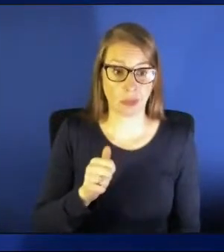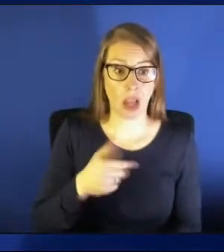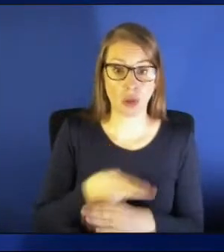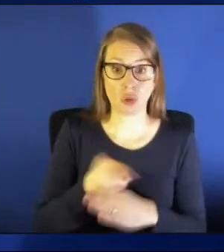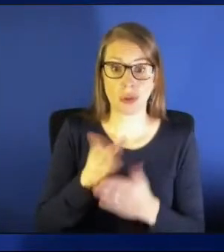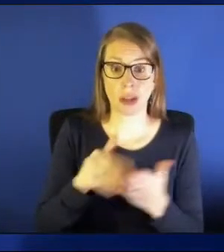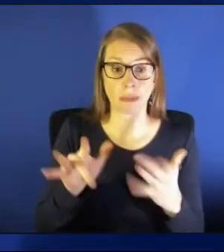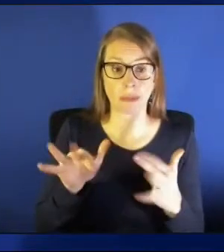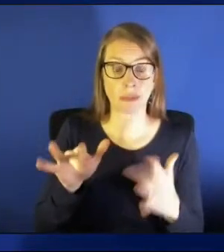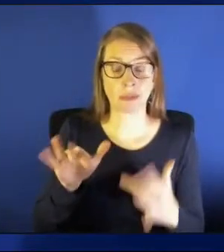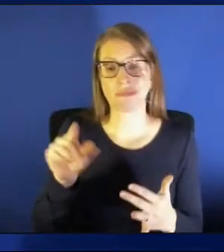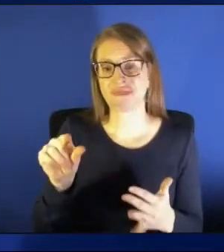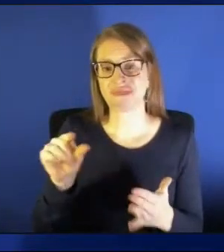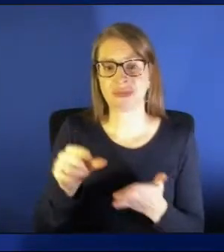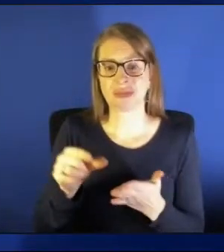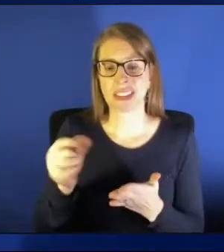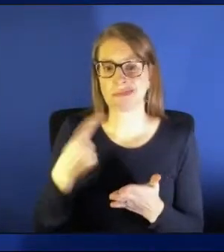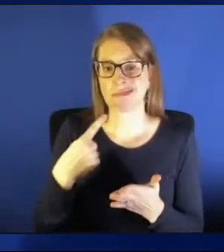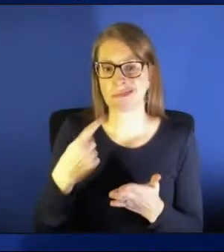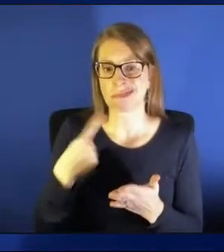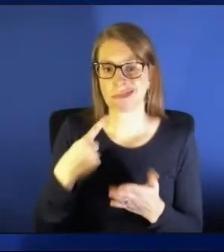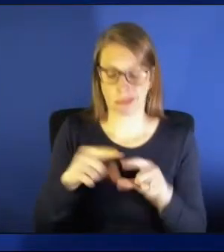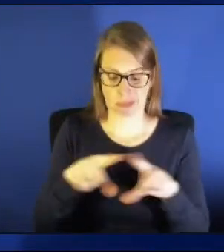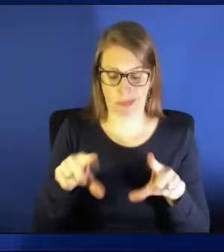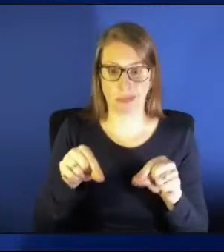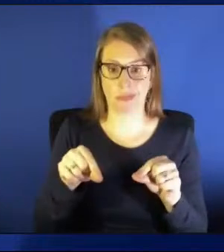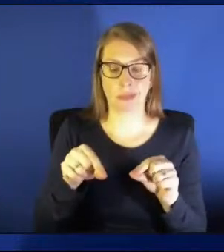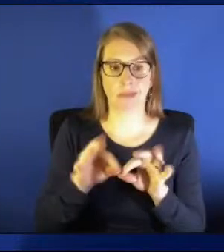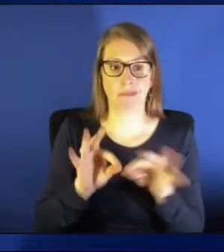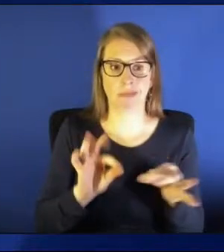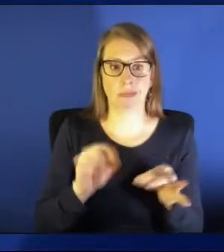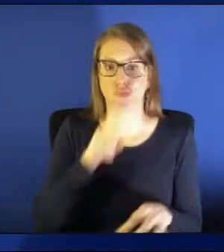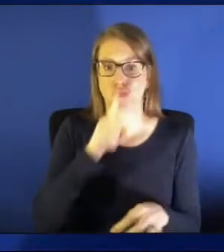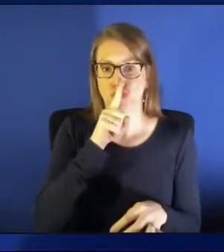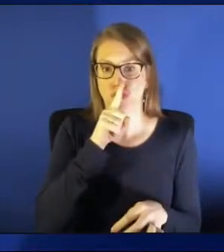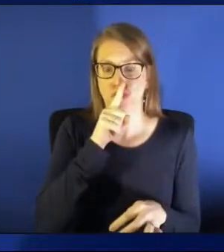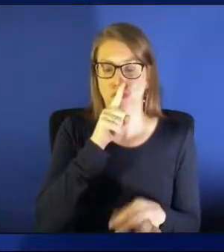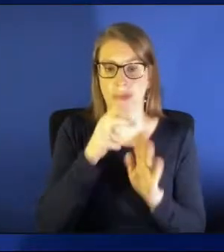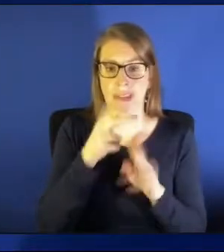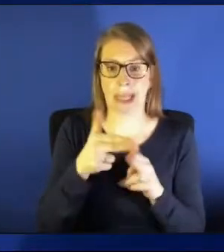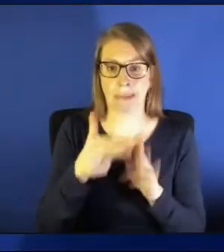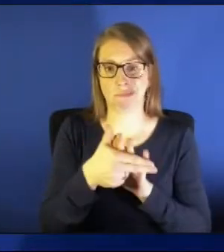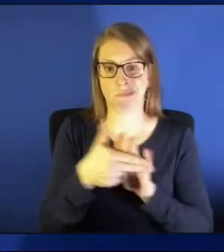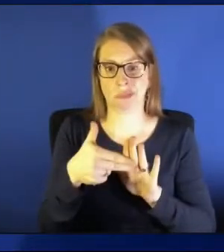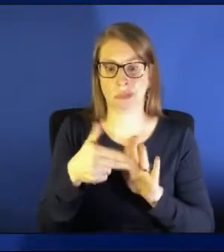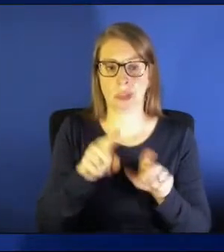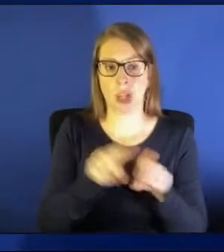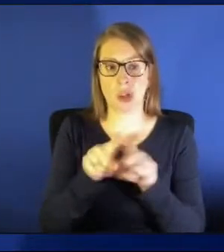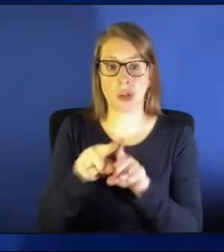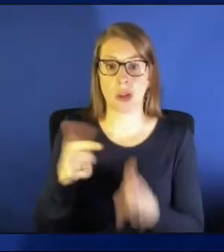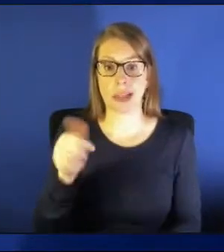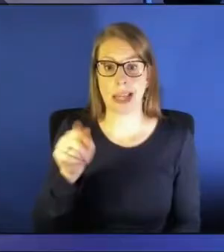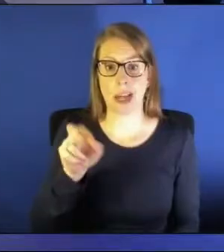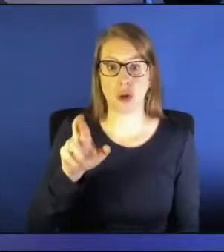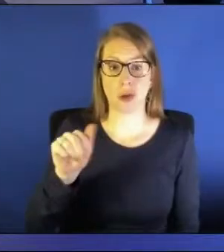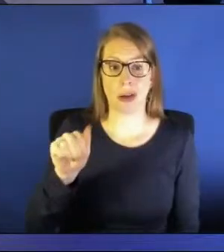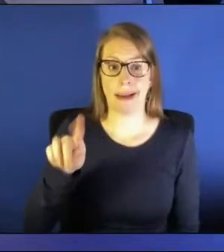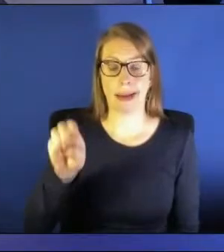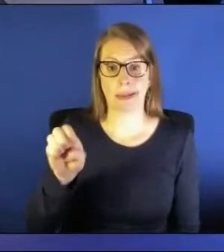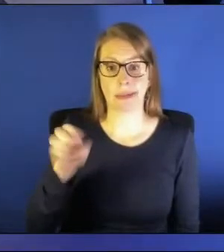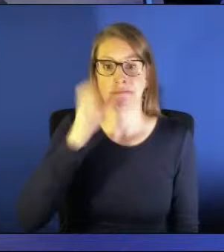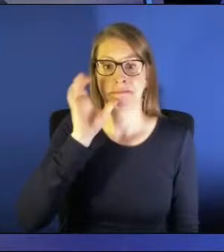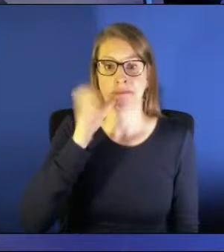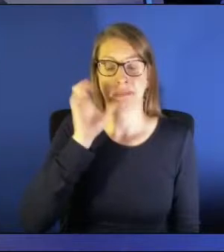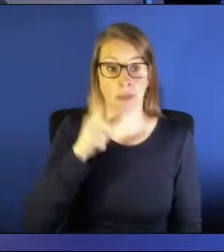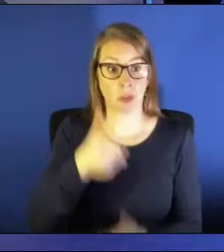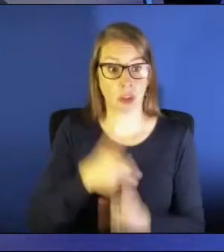little supplements that they have in packages. I won't give the brand names of them, but I also drink Gatorade as opposed to just pure And are water. you stopping along the way to do